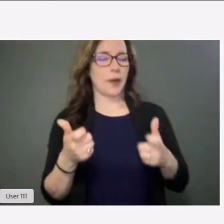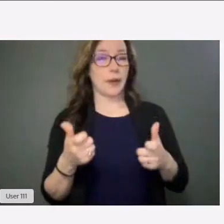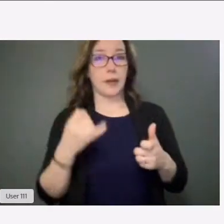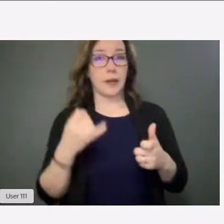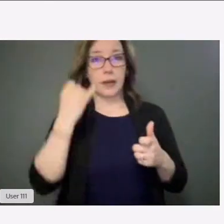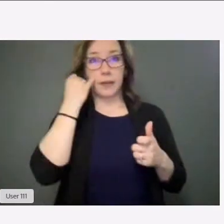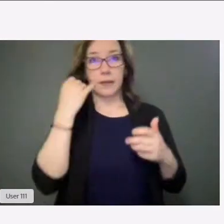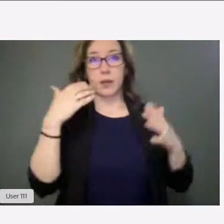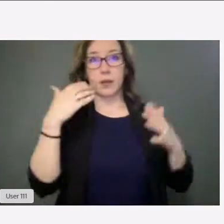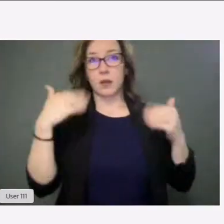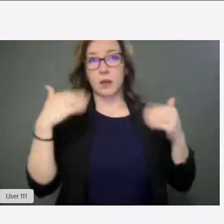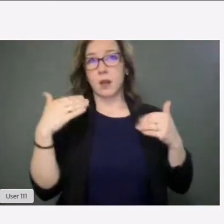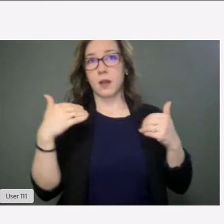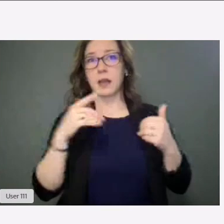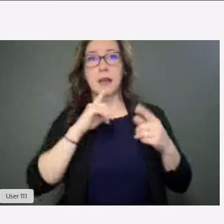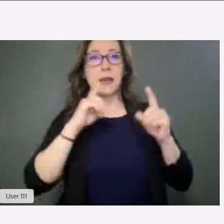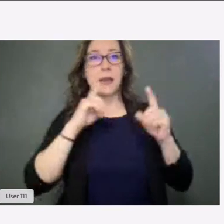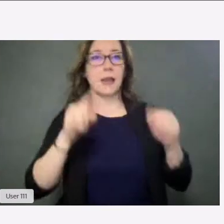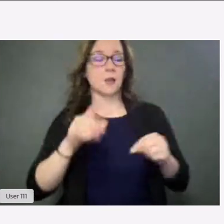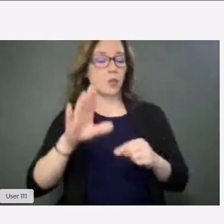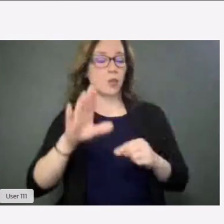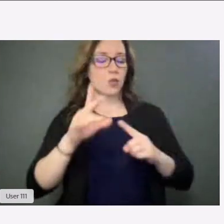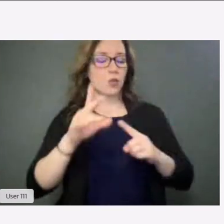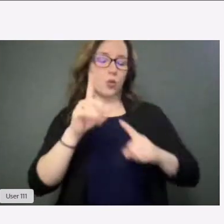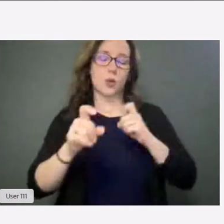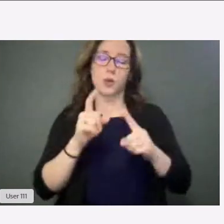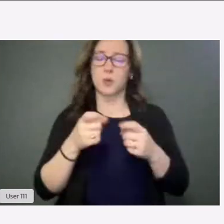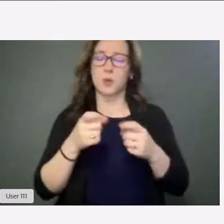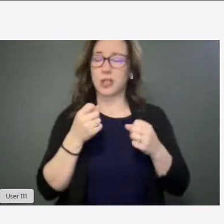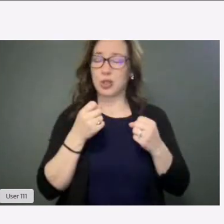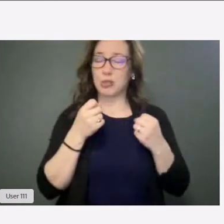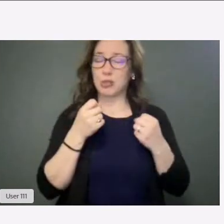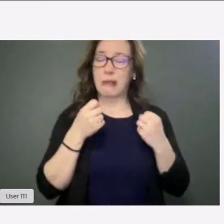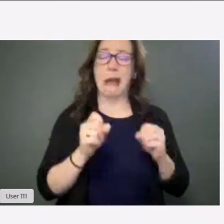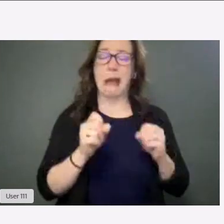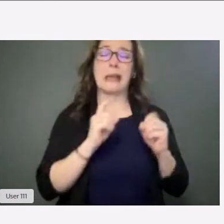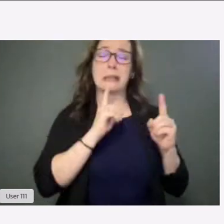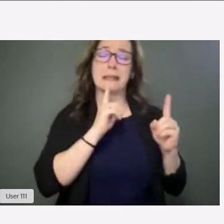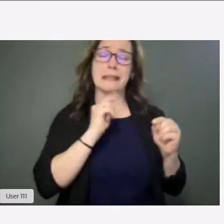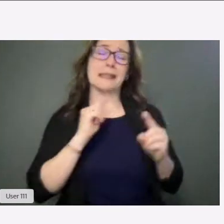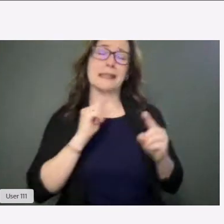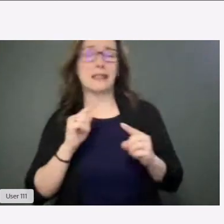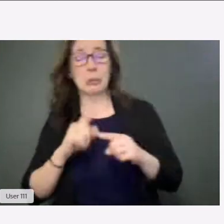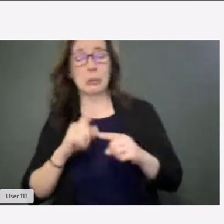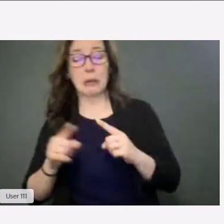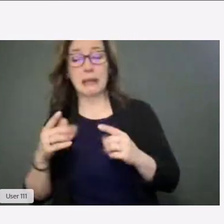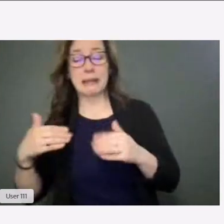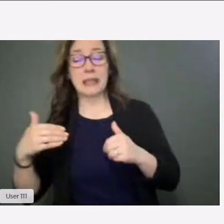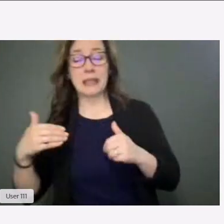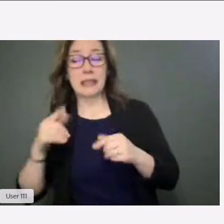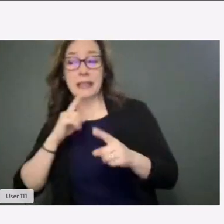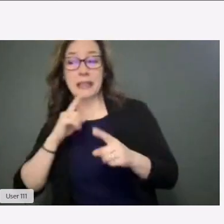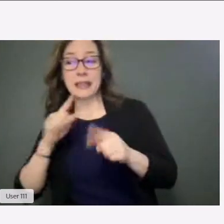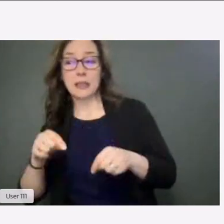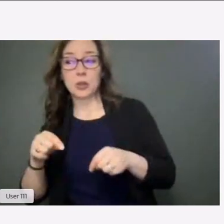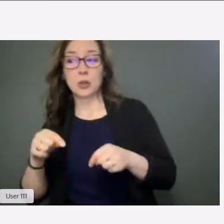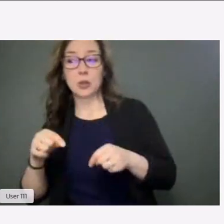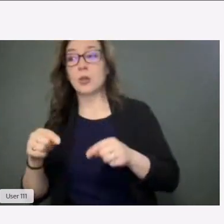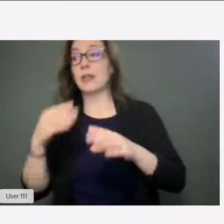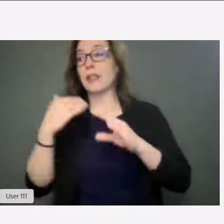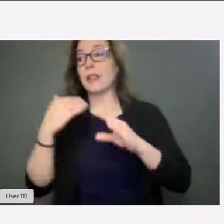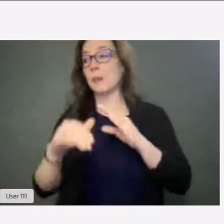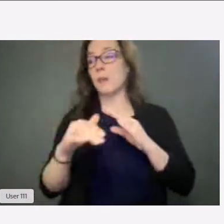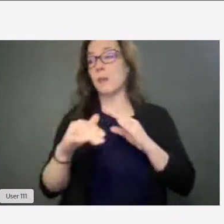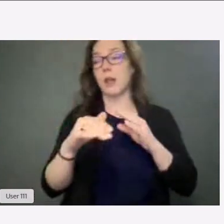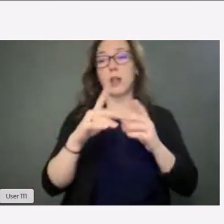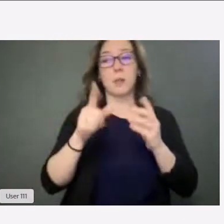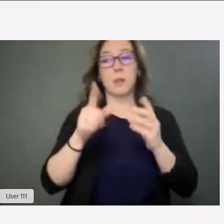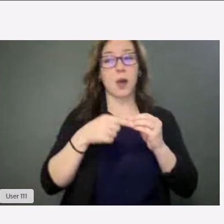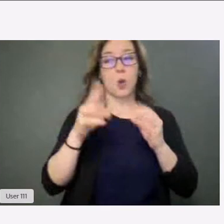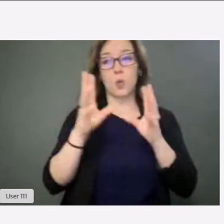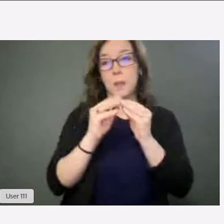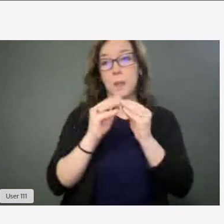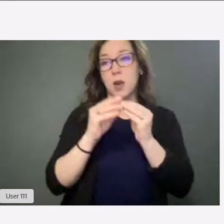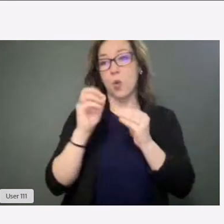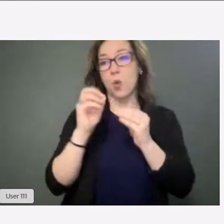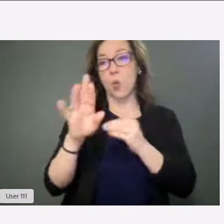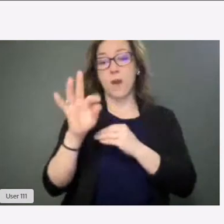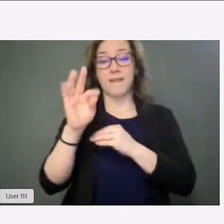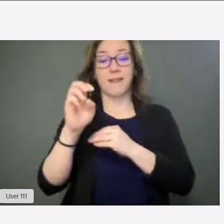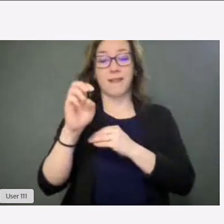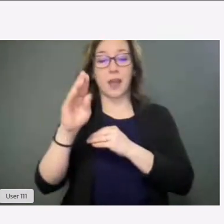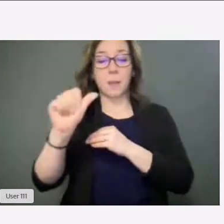not answered your question, we tried our best to get to everything, you can email questions about the webinar or any questions